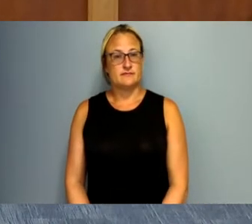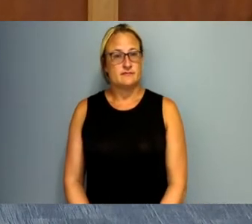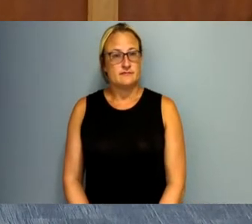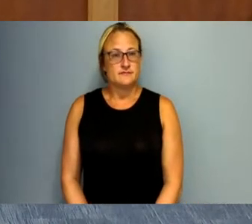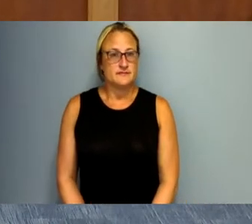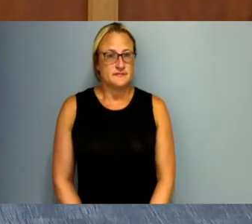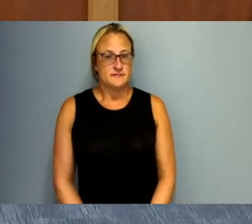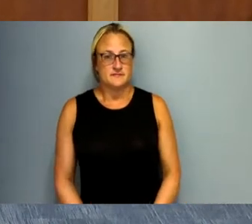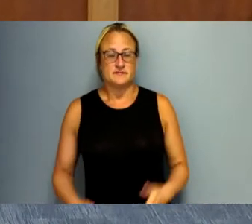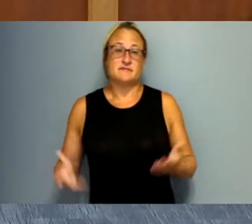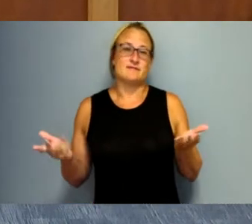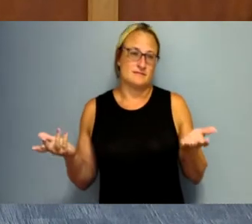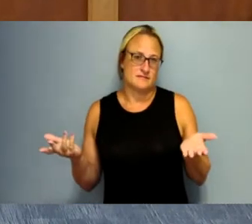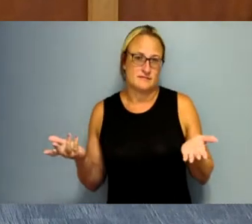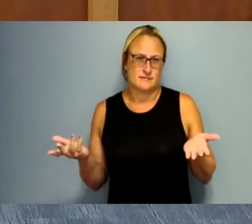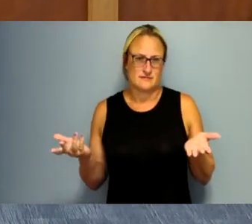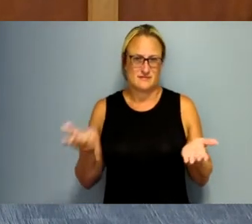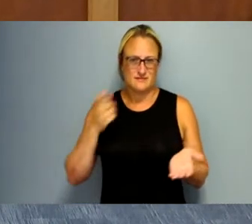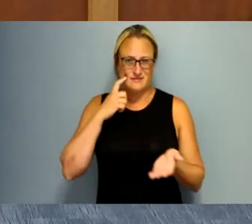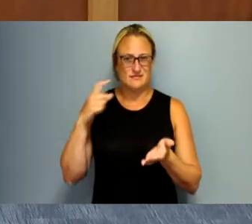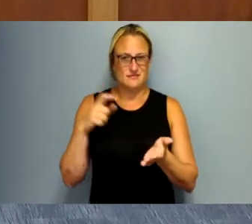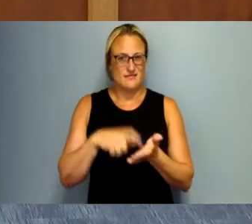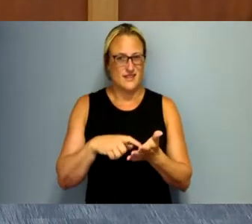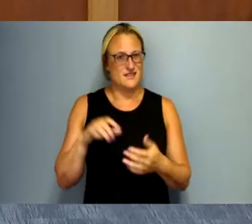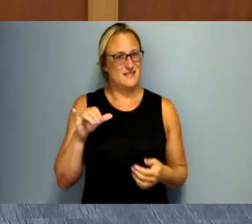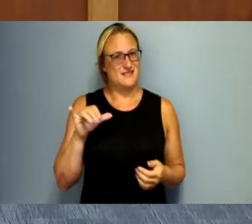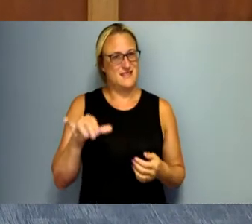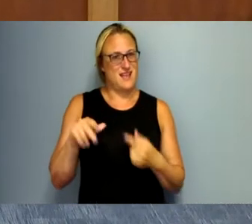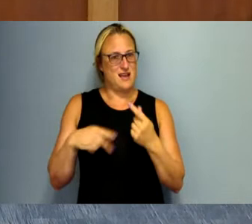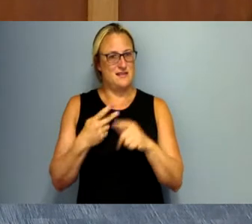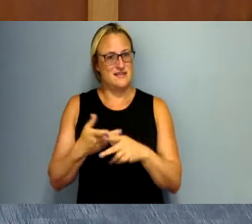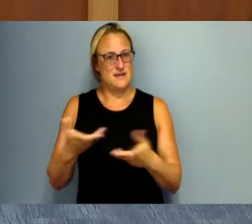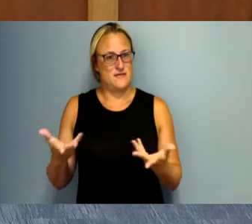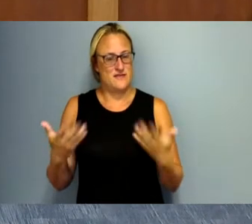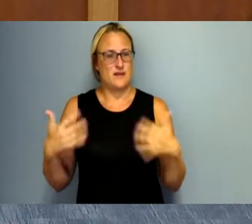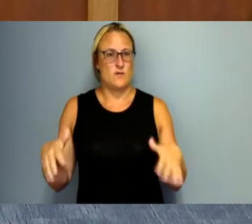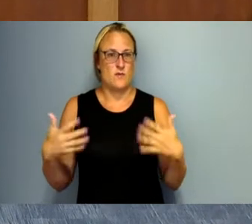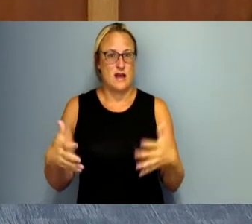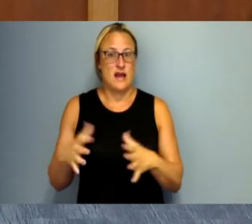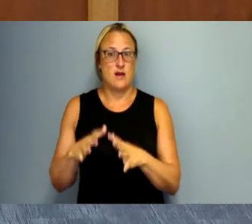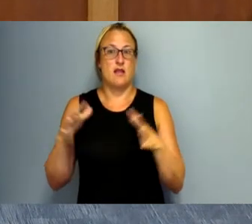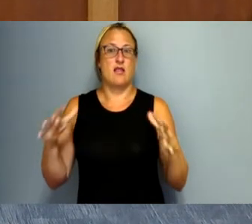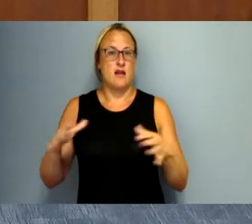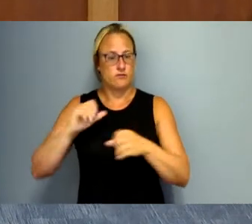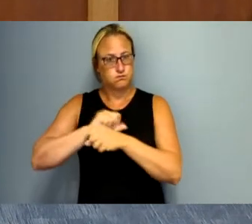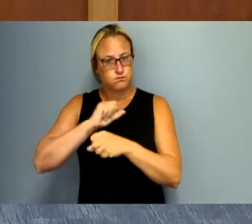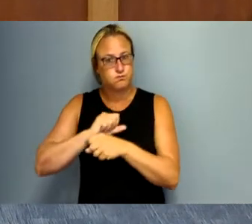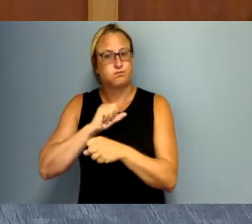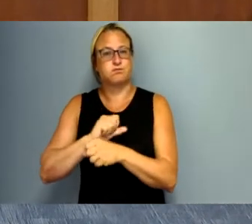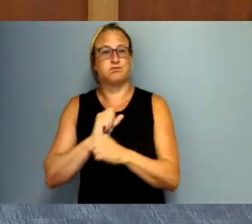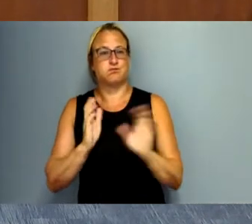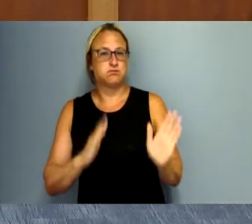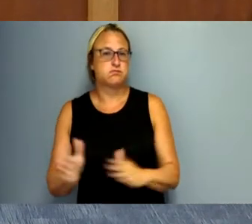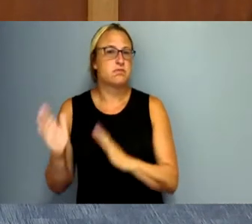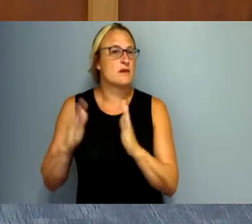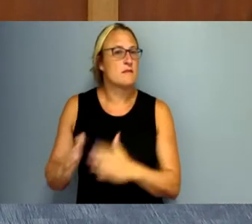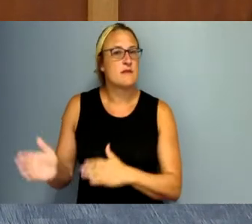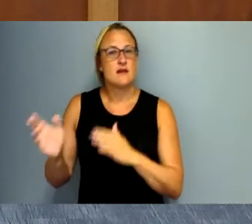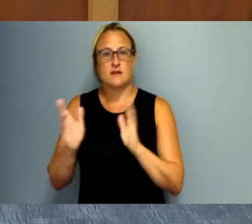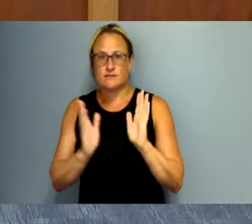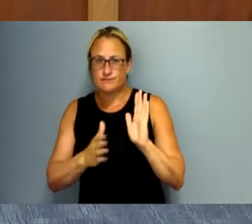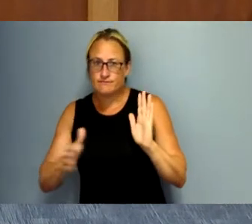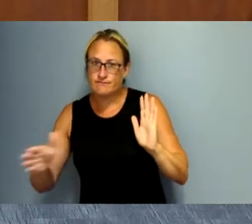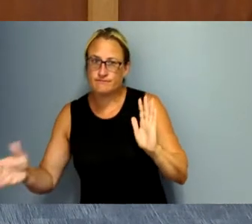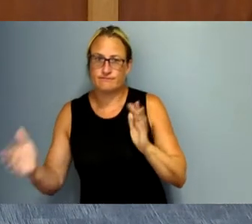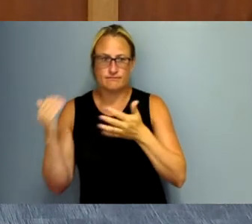So yeah, as you can tell, a lot of work goes in from our area agency and aging on all the planning, organizing, securing the